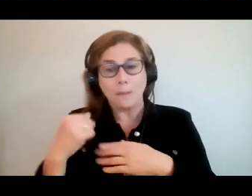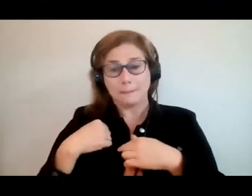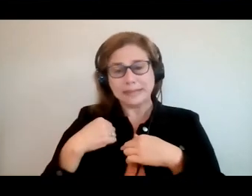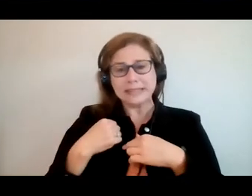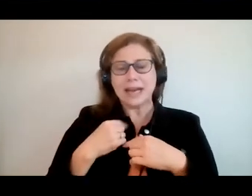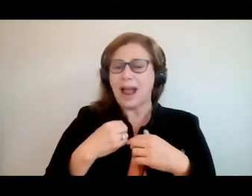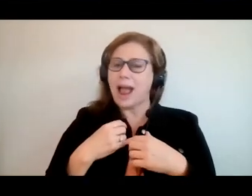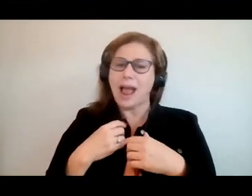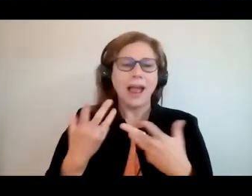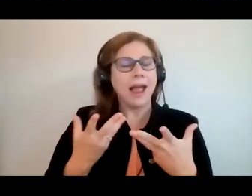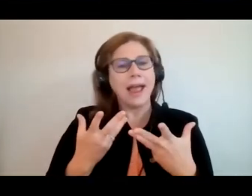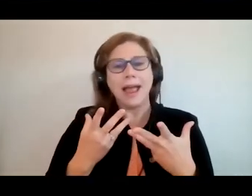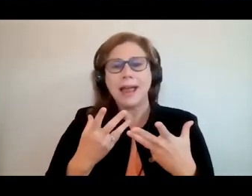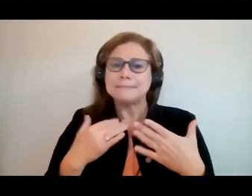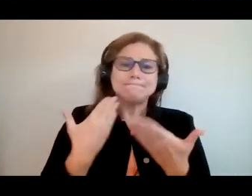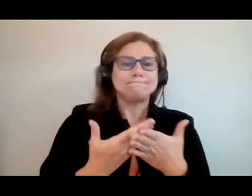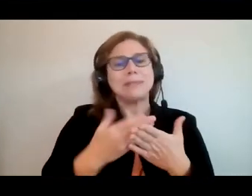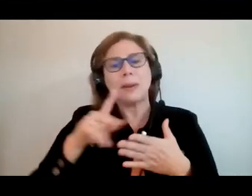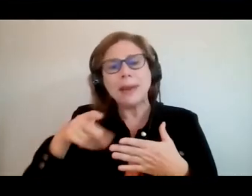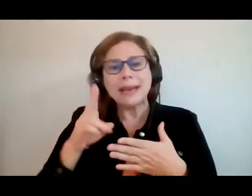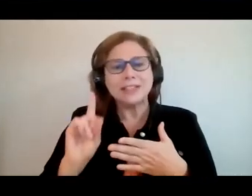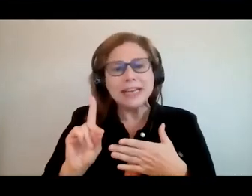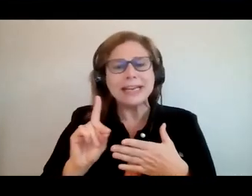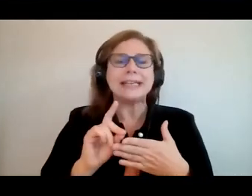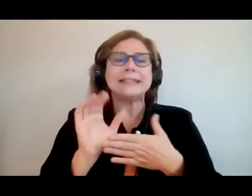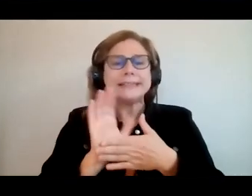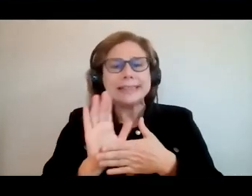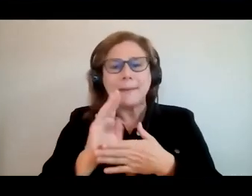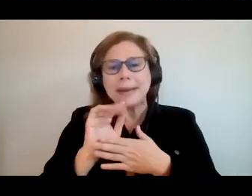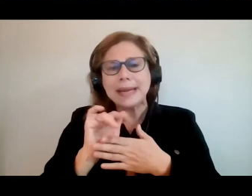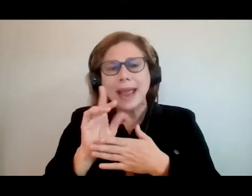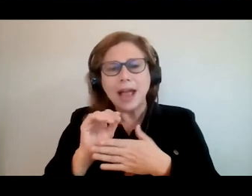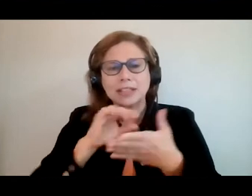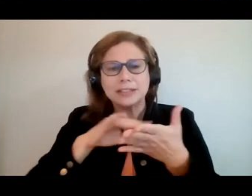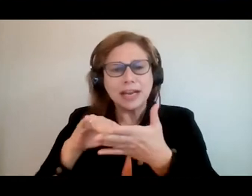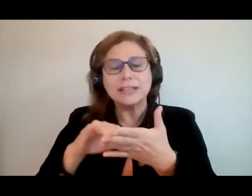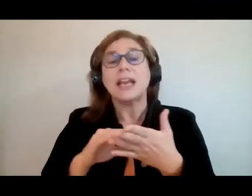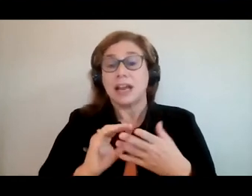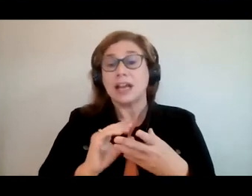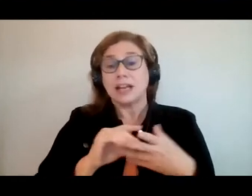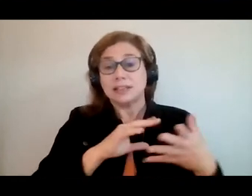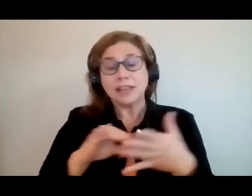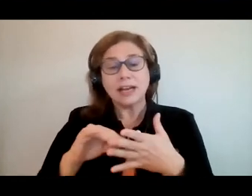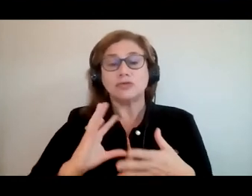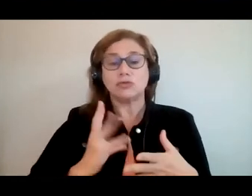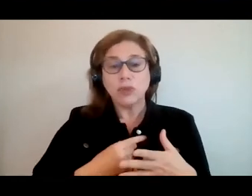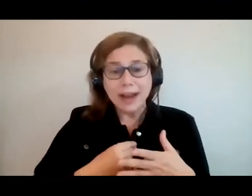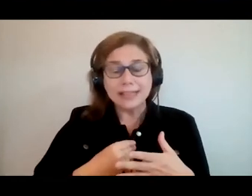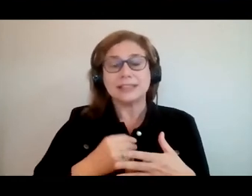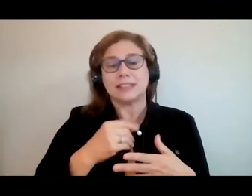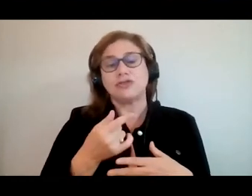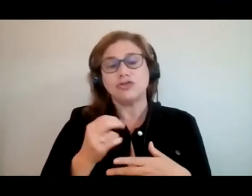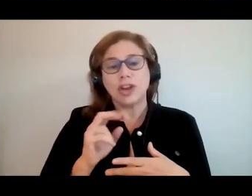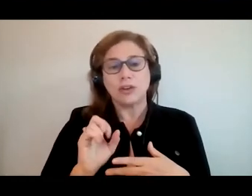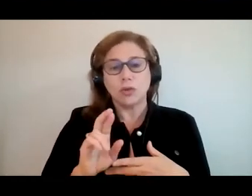the filmmaking table with a PhD in cinema and media studies and an interest in trans and gender nonconforming history in particular,